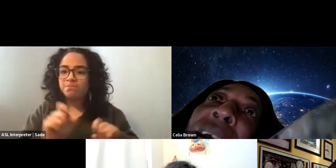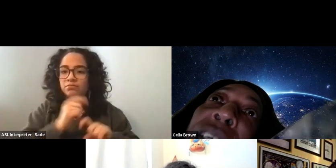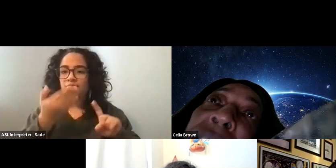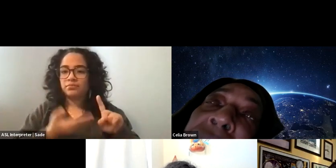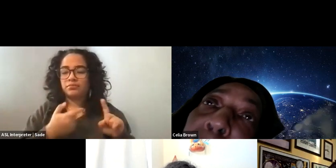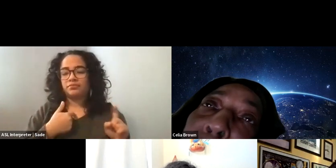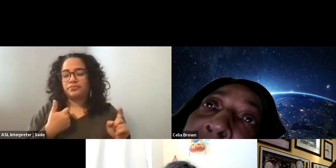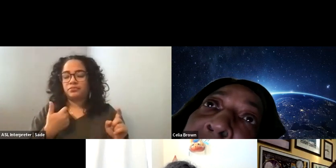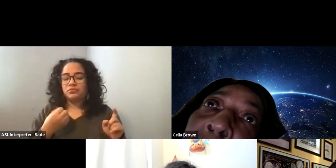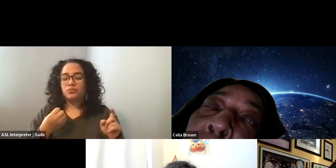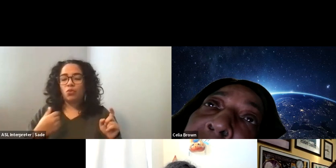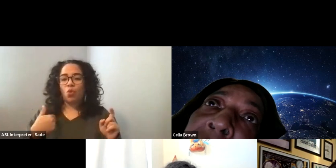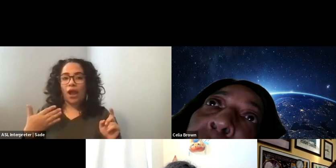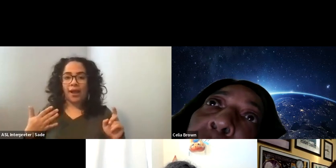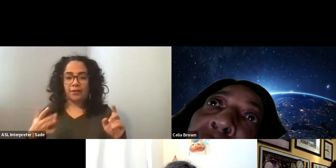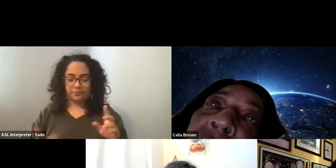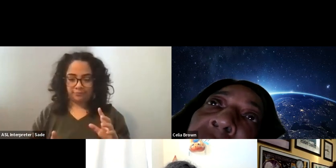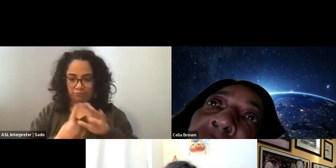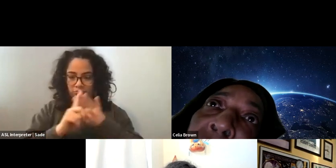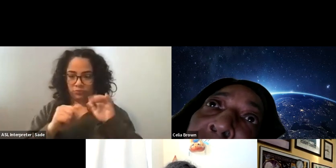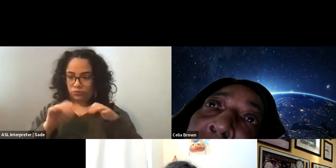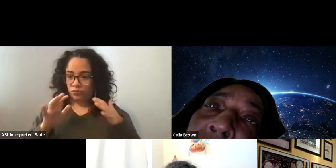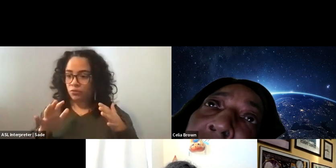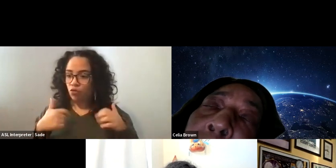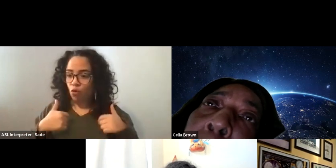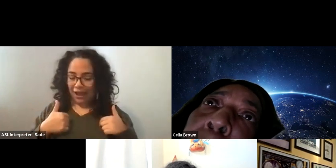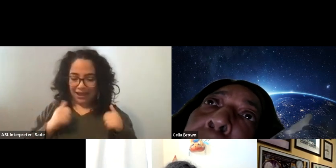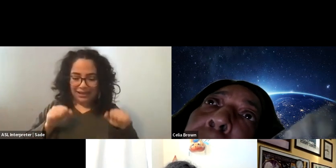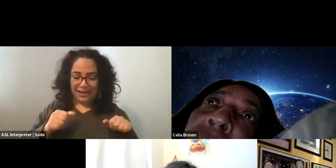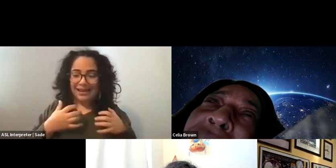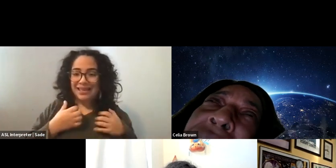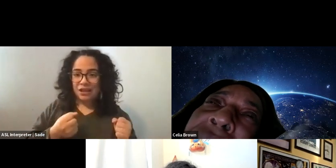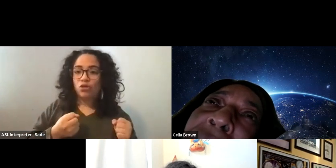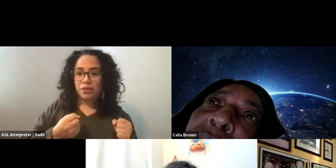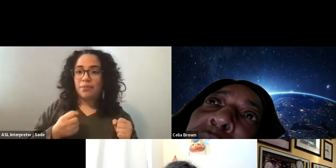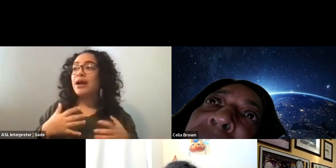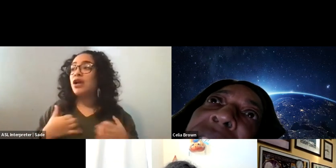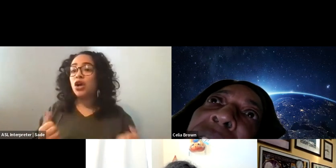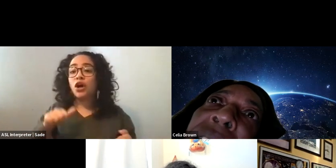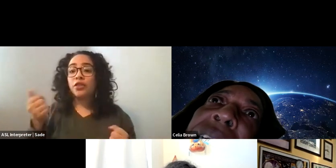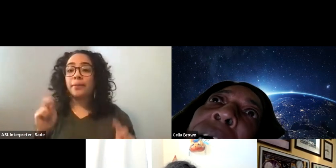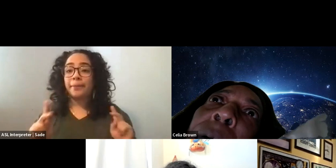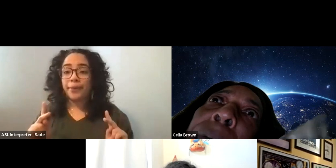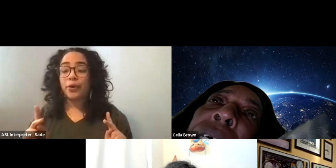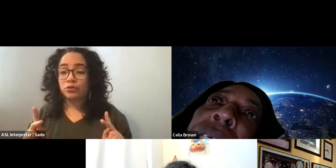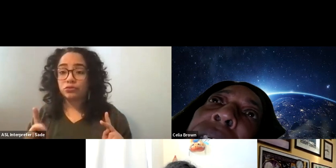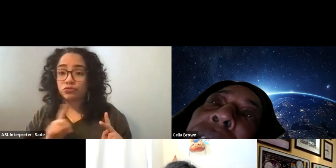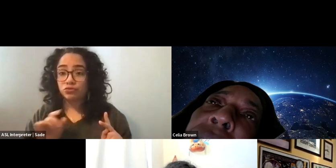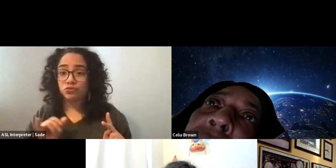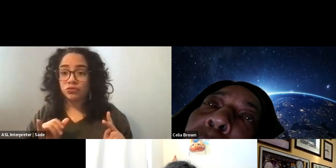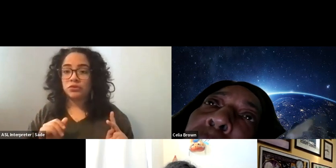I could heal, but I can also heal others. And it saddens me right now